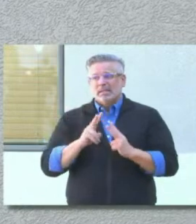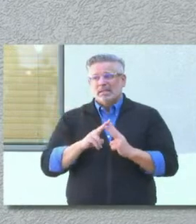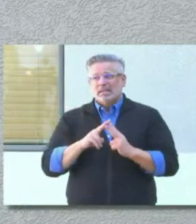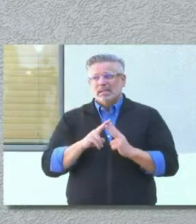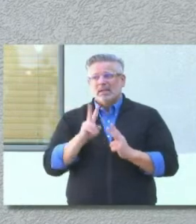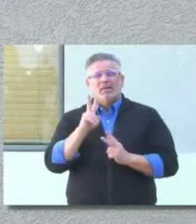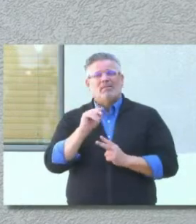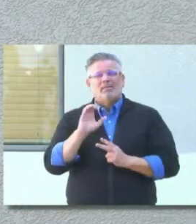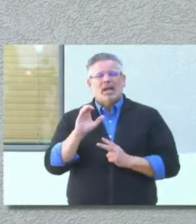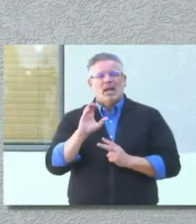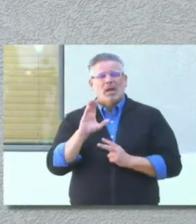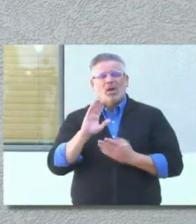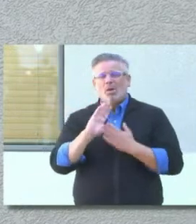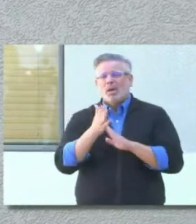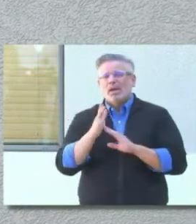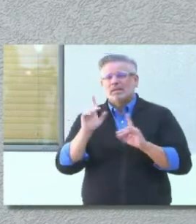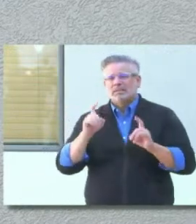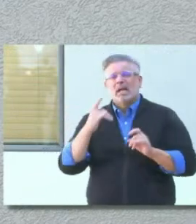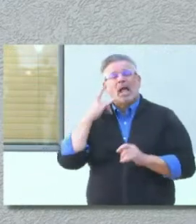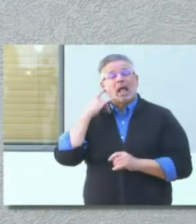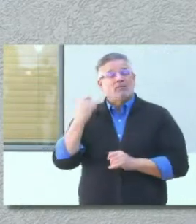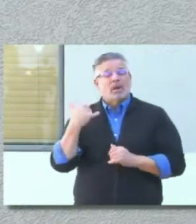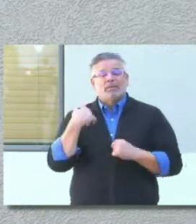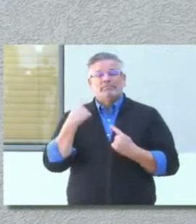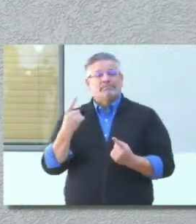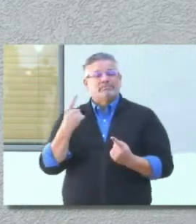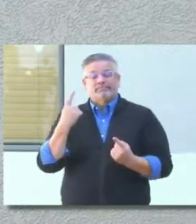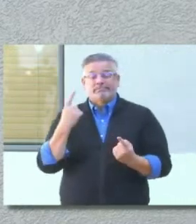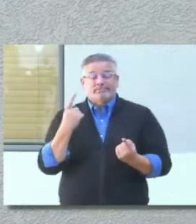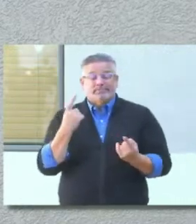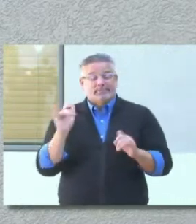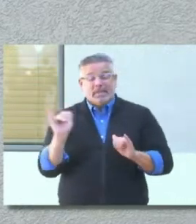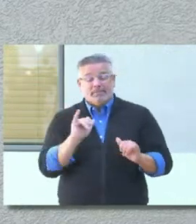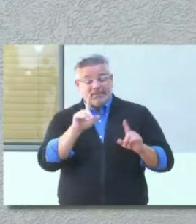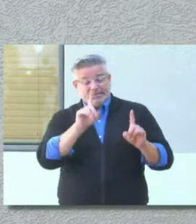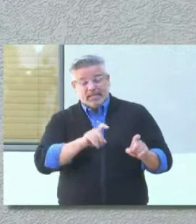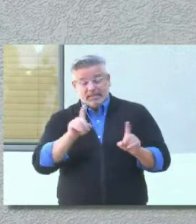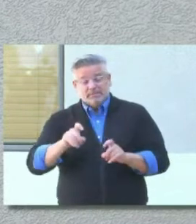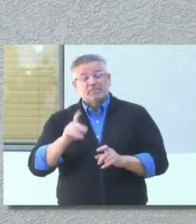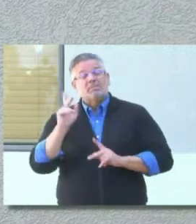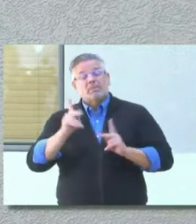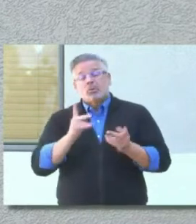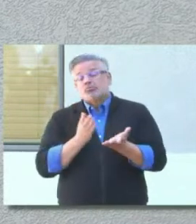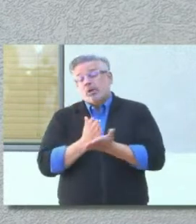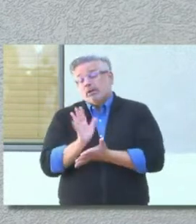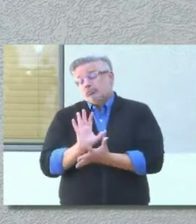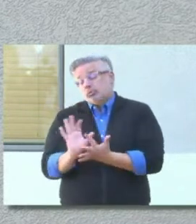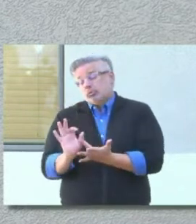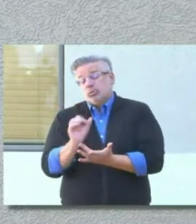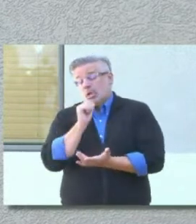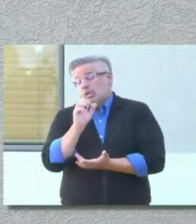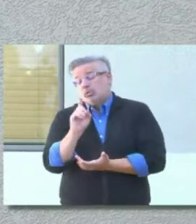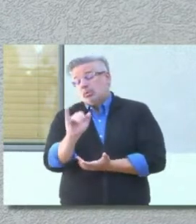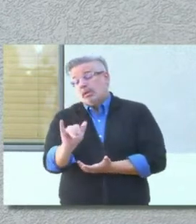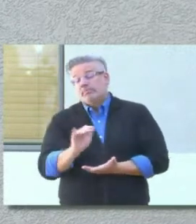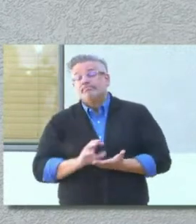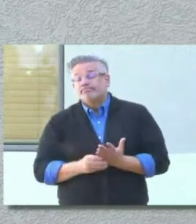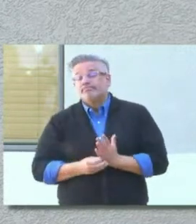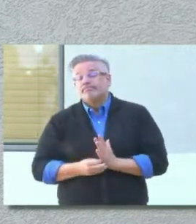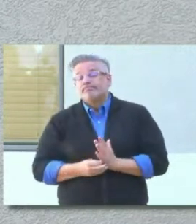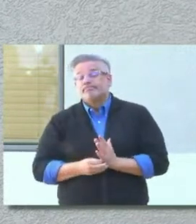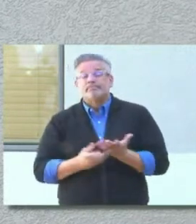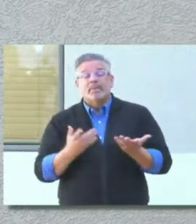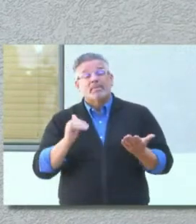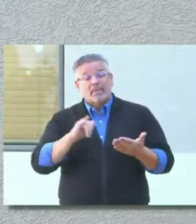getting vaccinated and or getting testing. California hasn't been shy in that space. And people have the right to choose not to do that. And